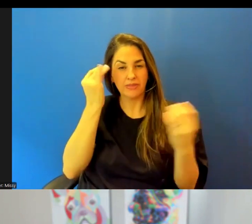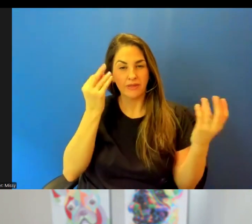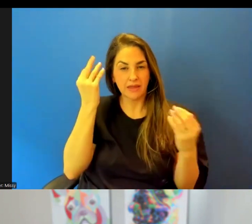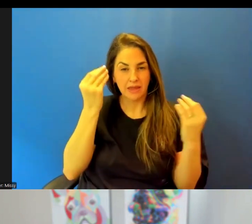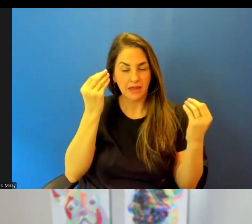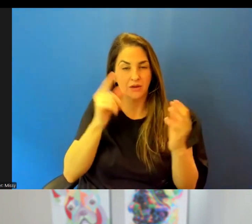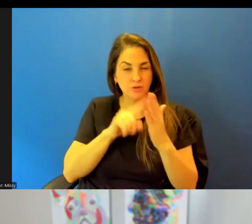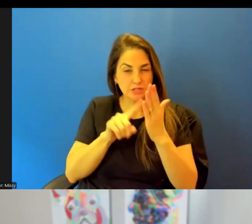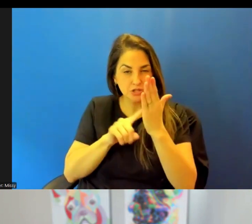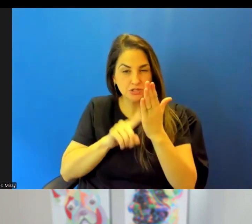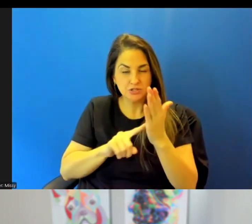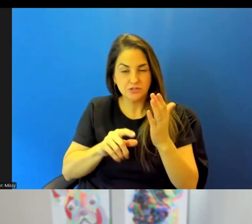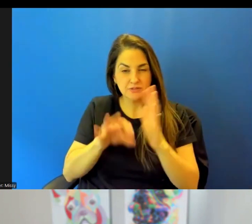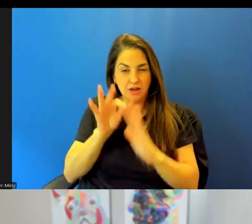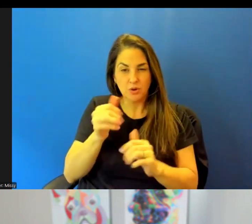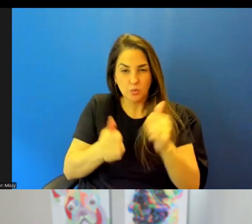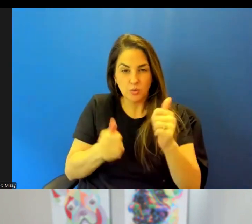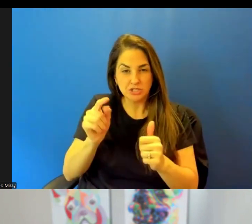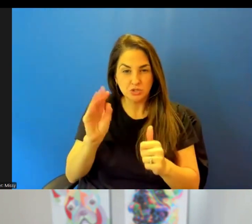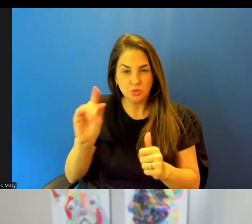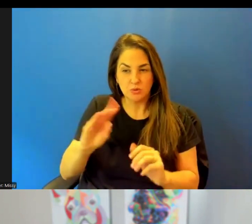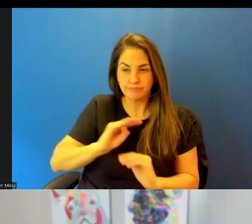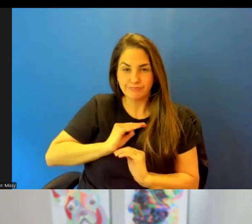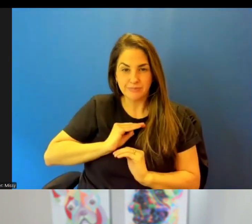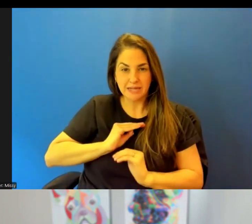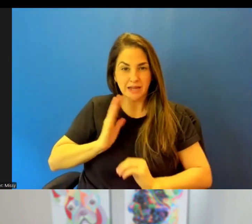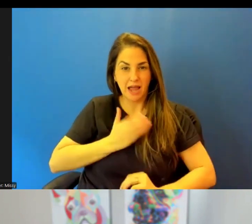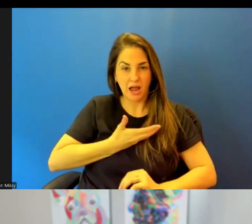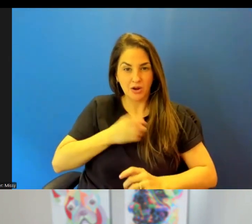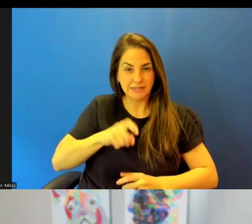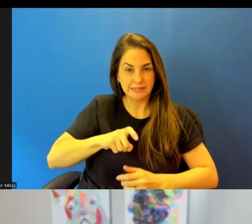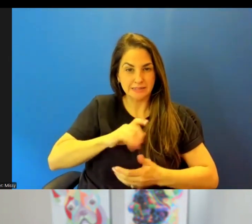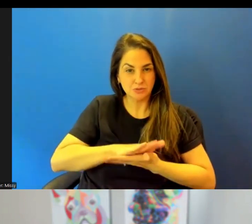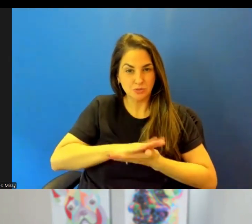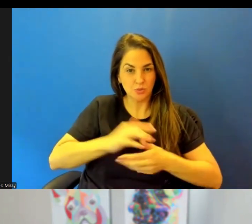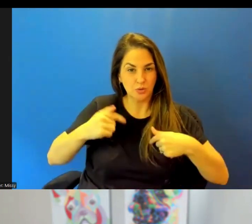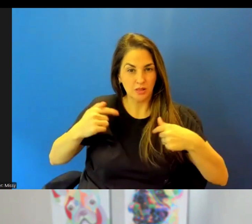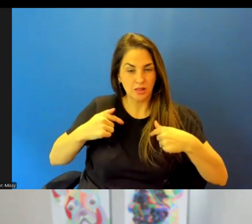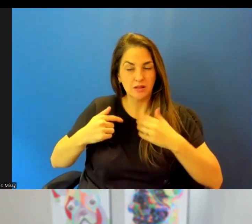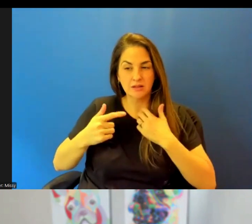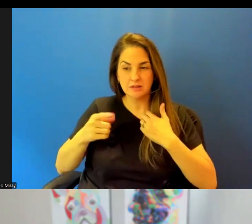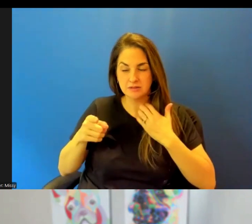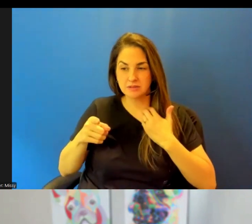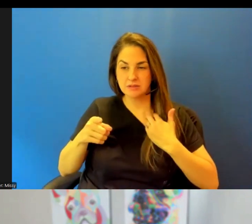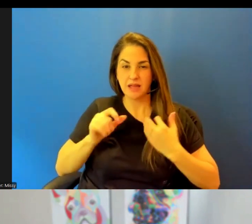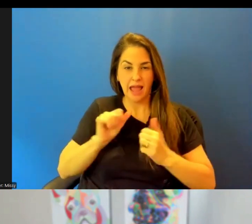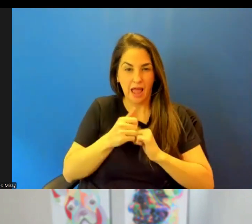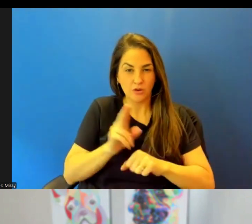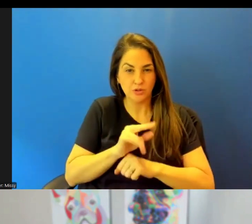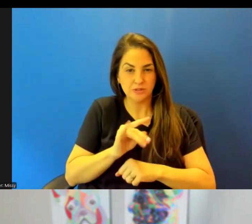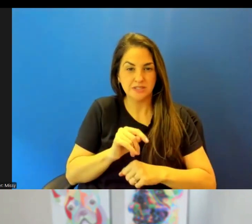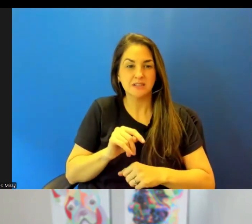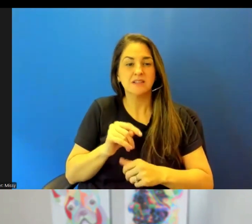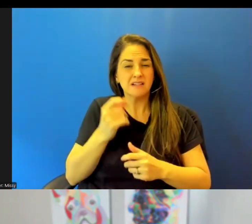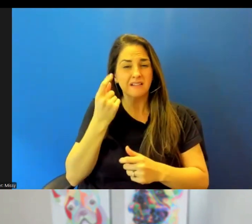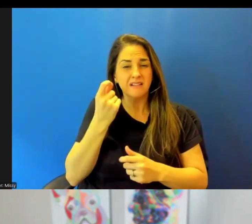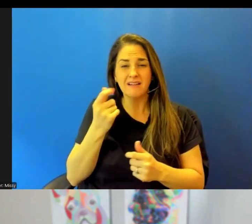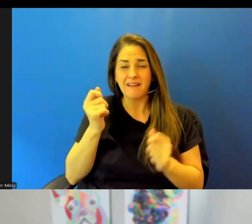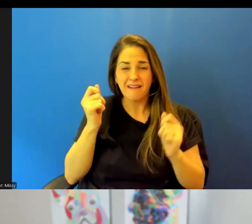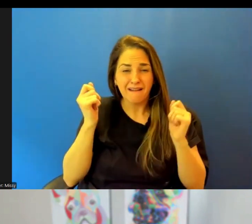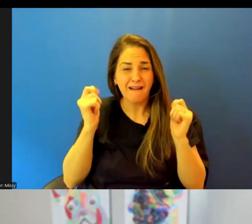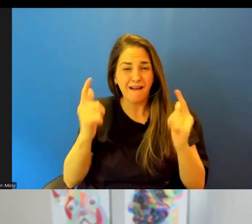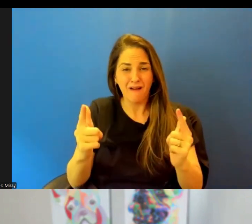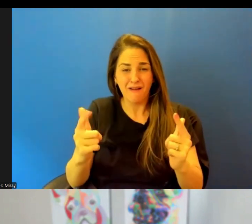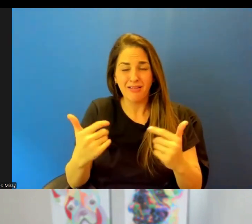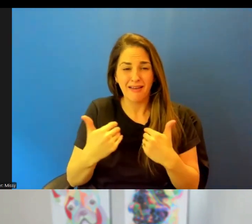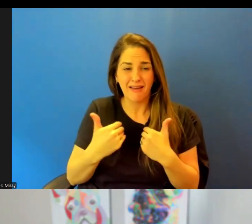decide which tool is going to meet their institutional needs the best and how they're going to use it. There are limitations on